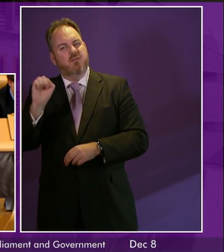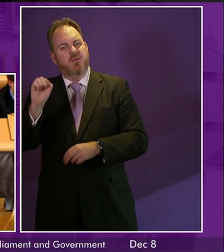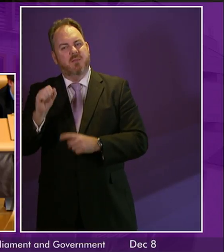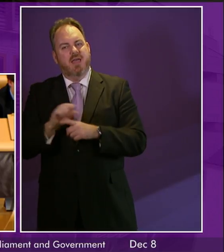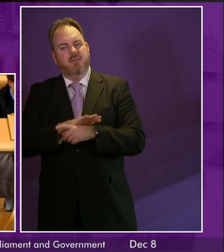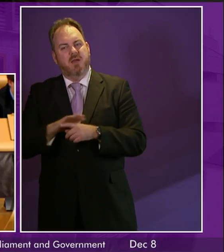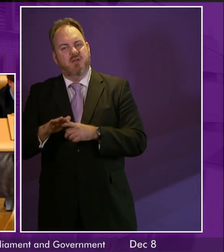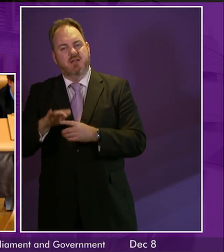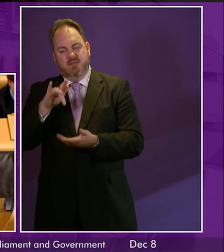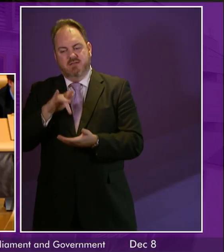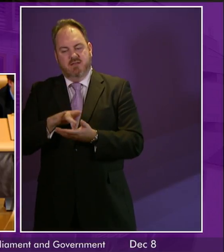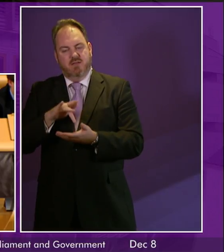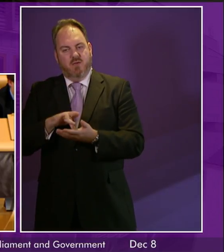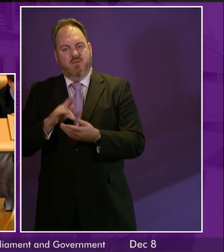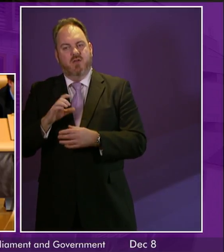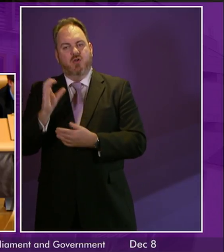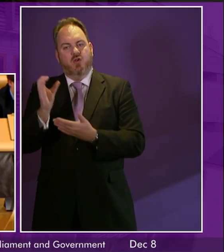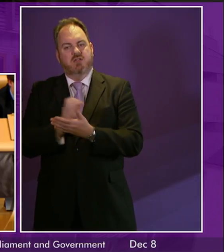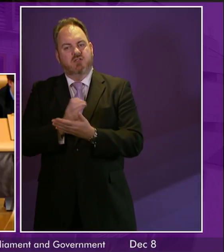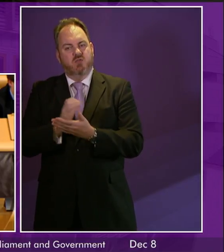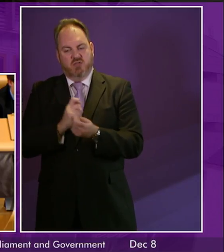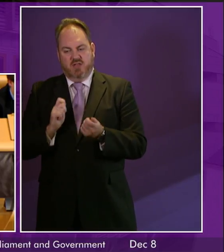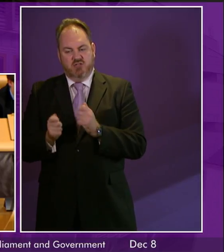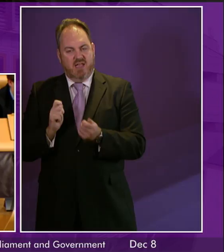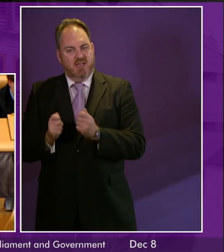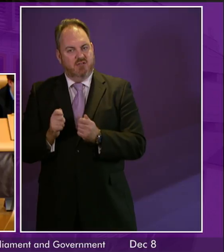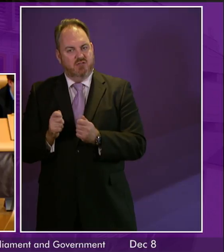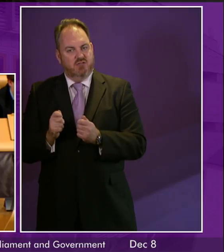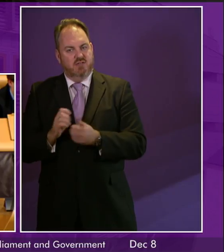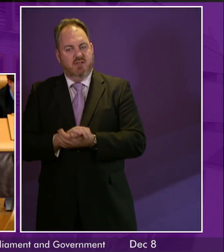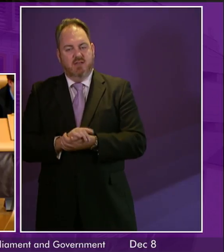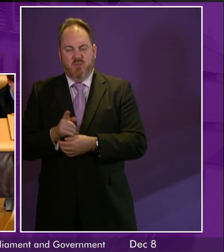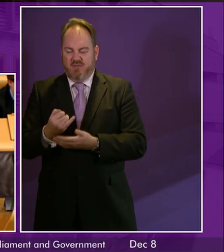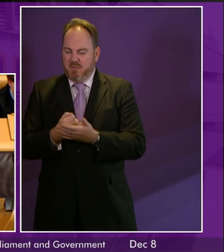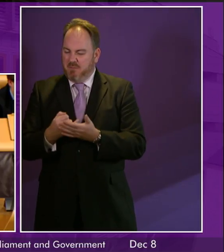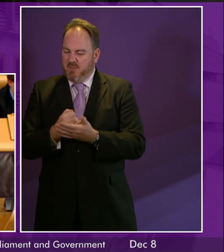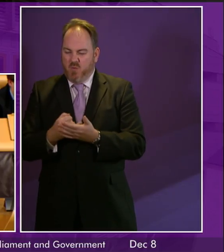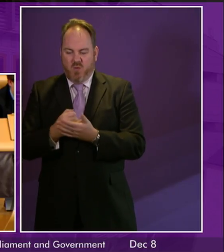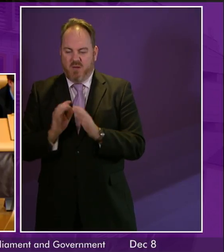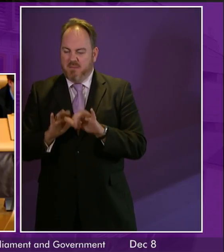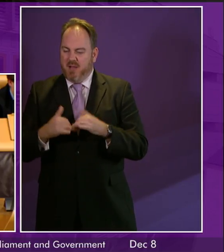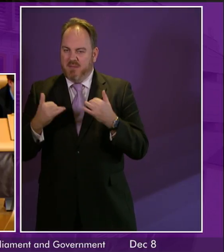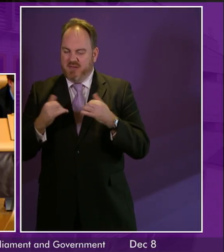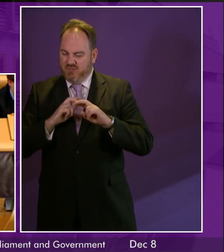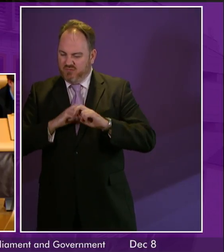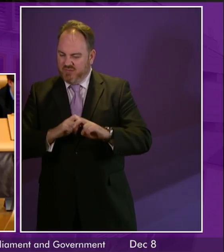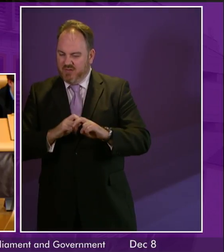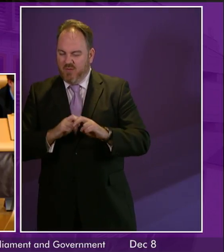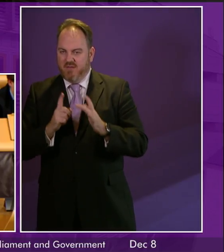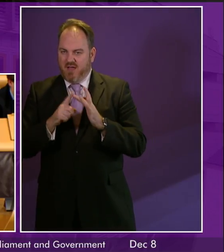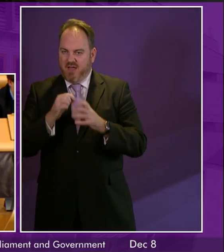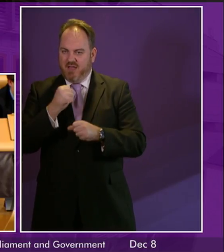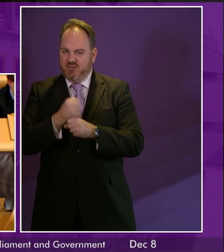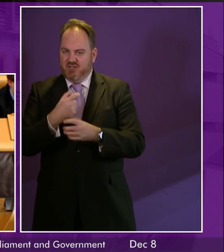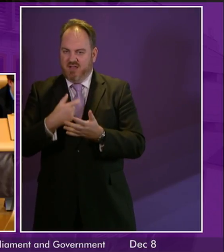University Centre for Constitutional Change said, "We have a very poor parliamentary scrutiny of intergovernmental